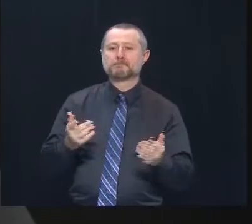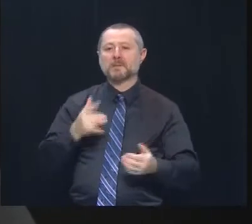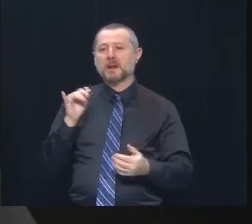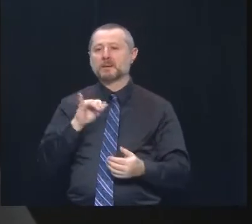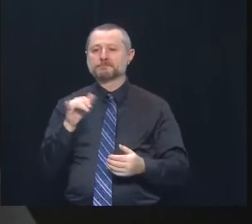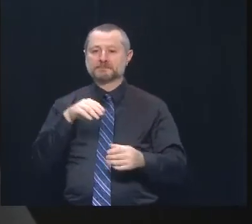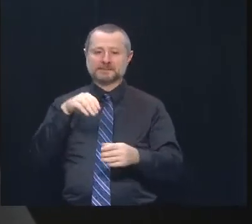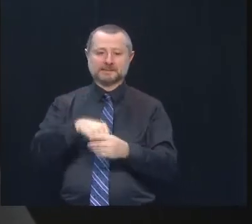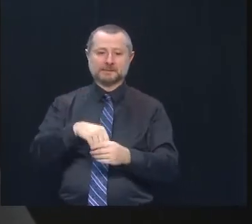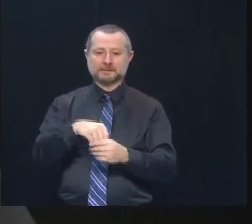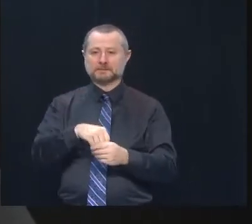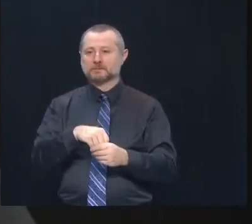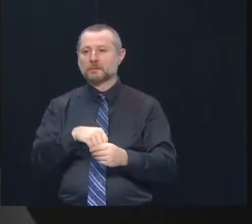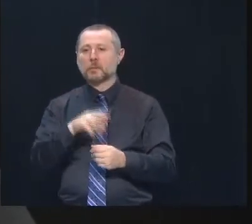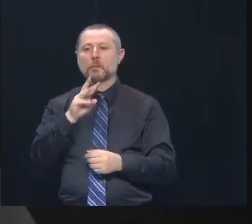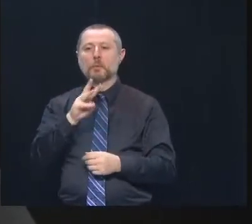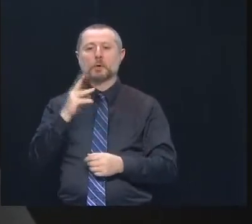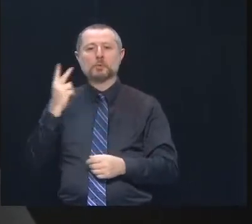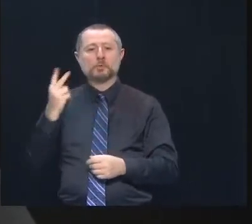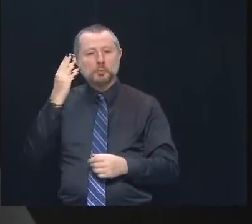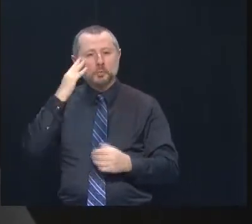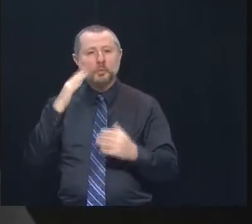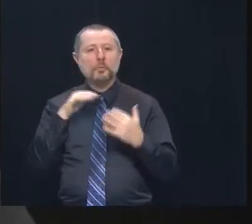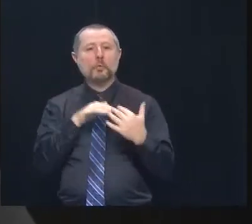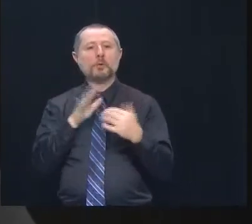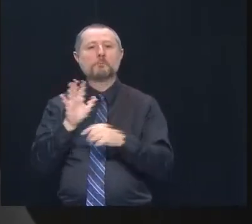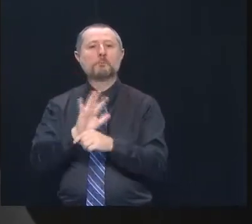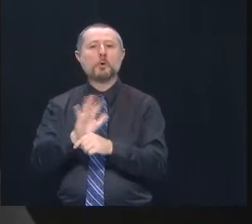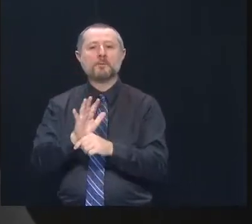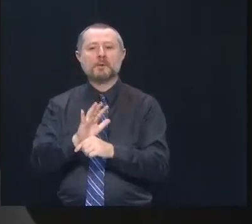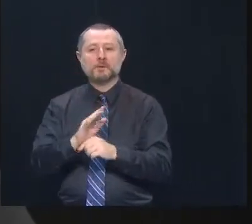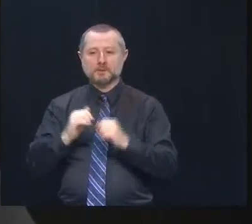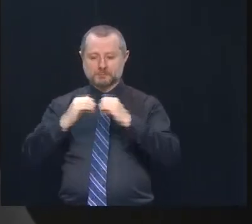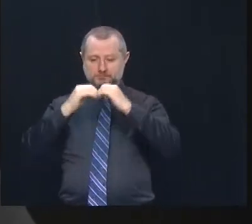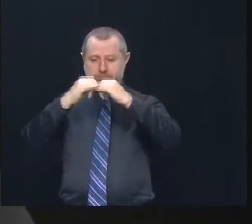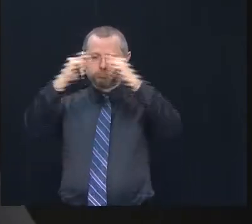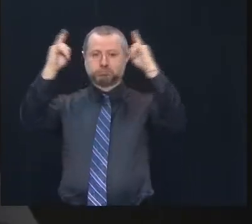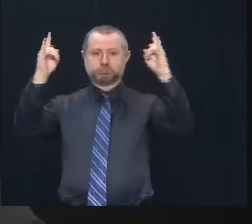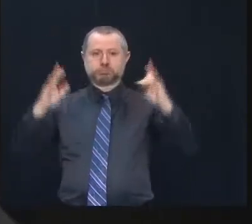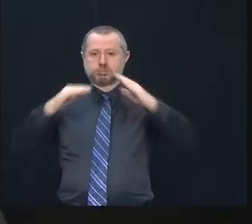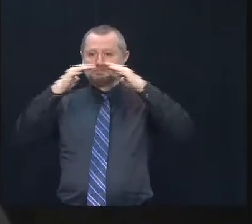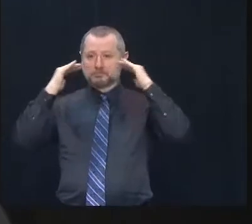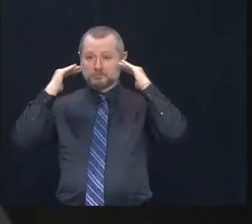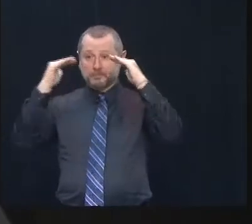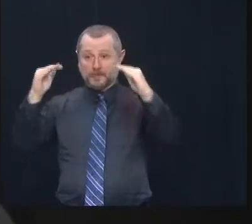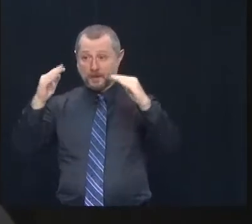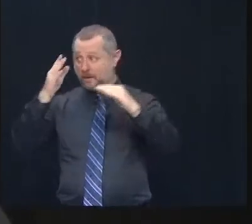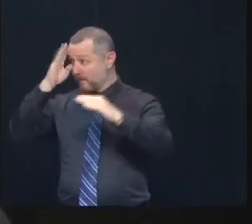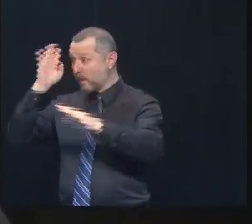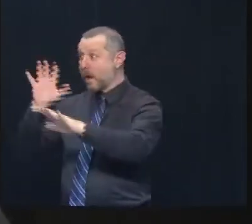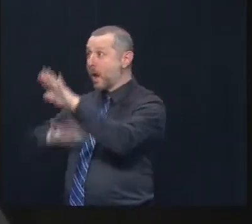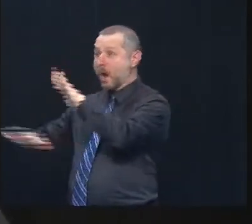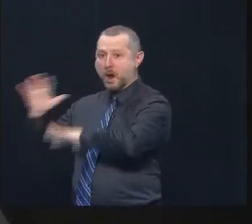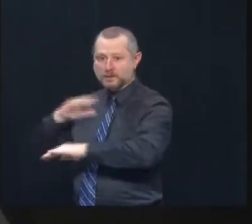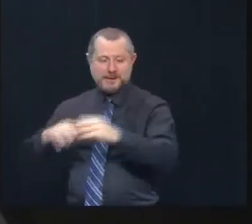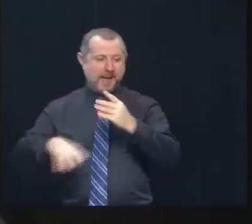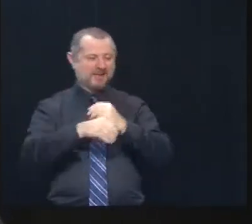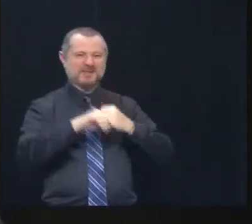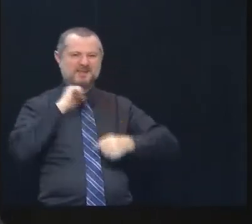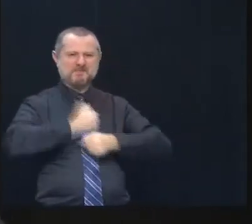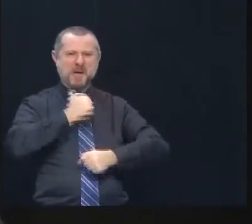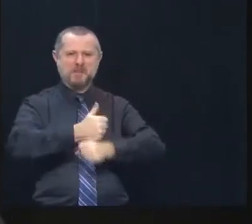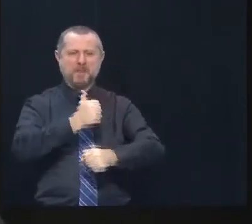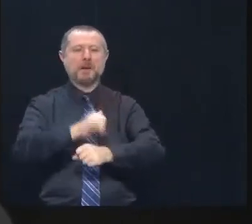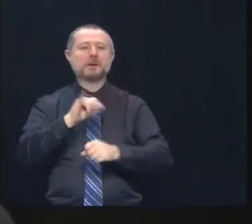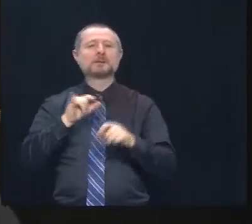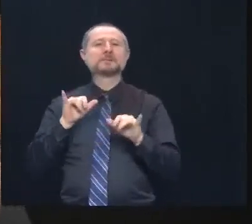a World War II movie because the hospitals were overwhelmed. So prioritize